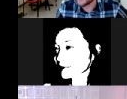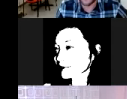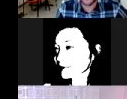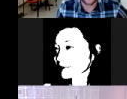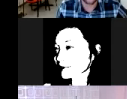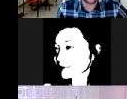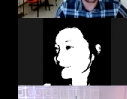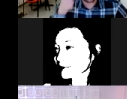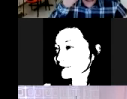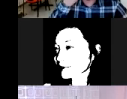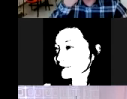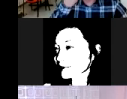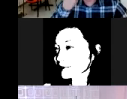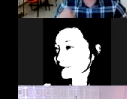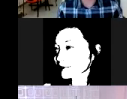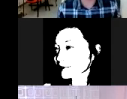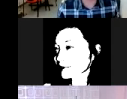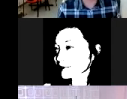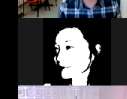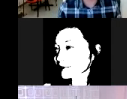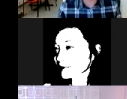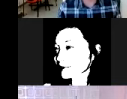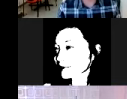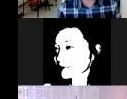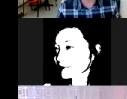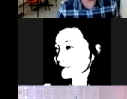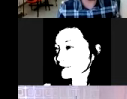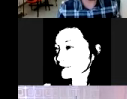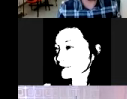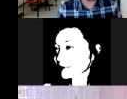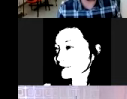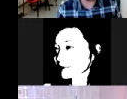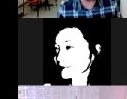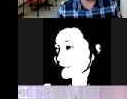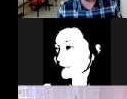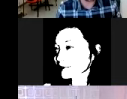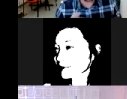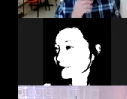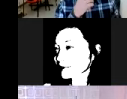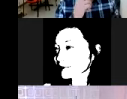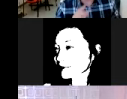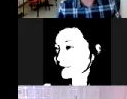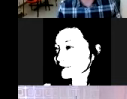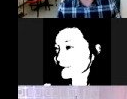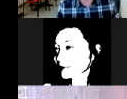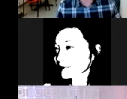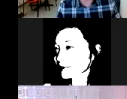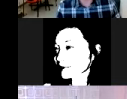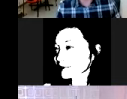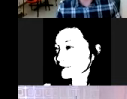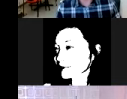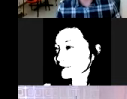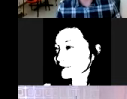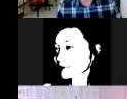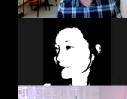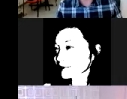Let me go to this. Okay, so before doing this, as I said, we did some modeling based on our previous